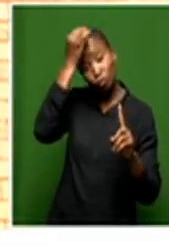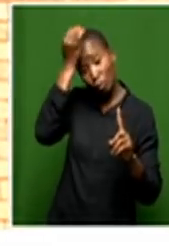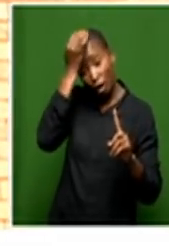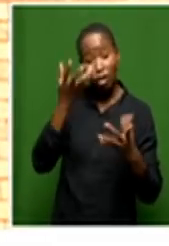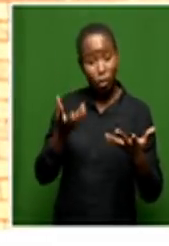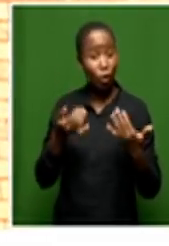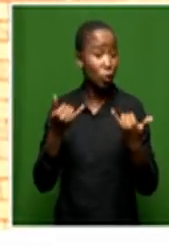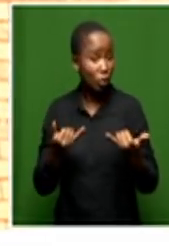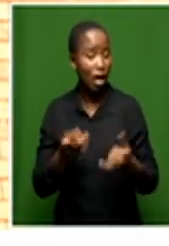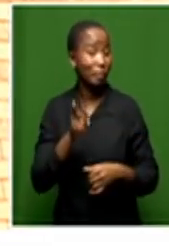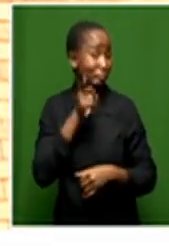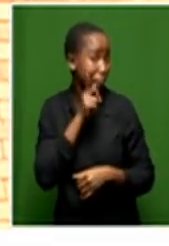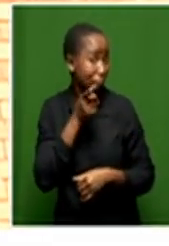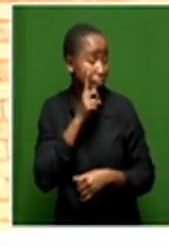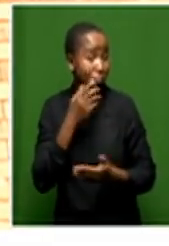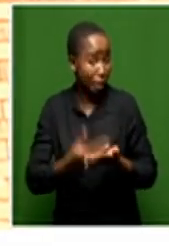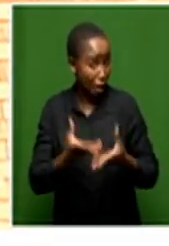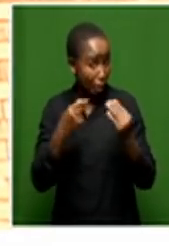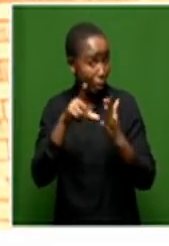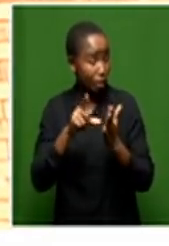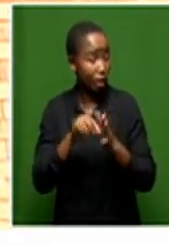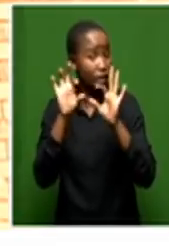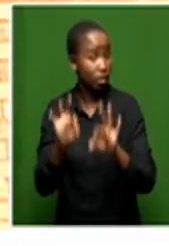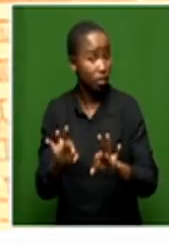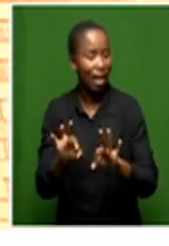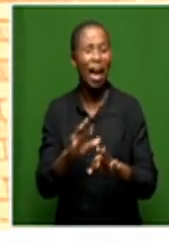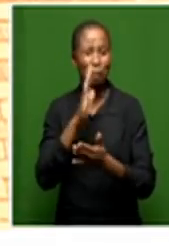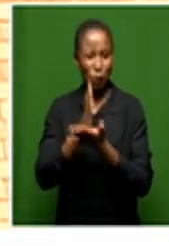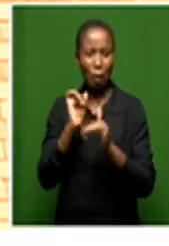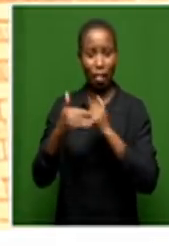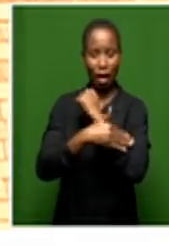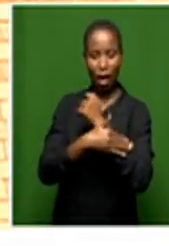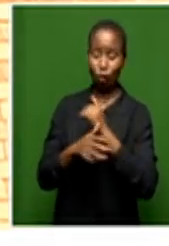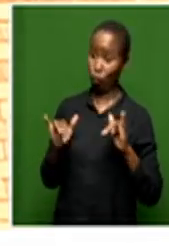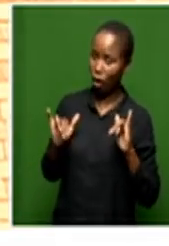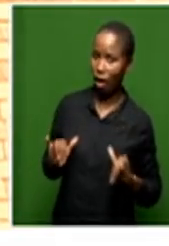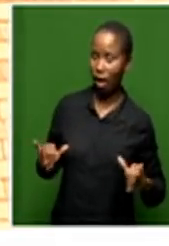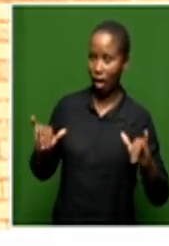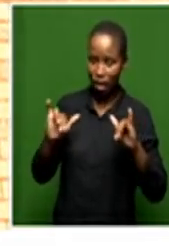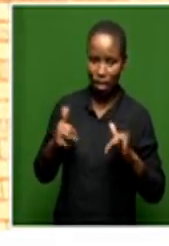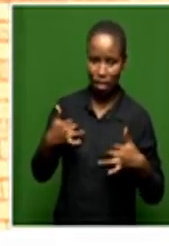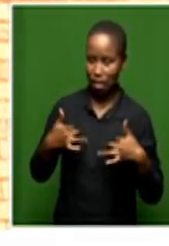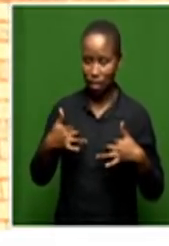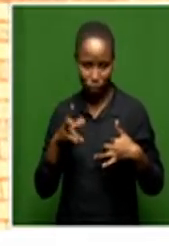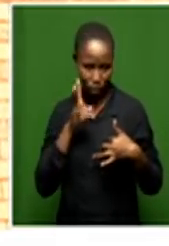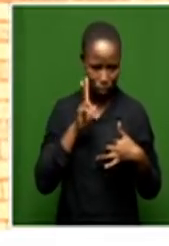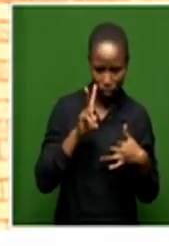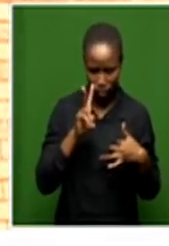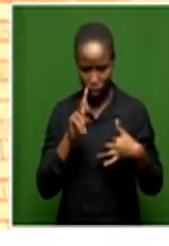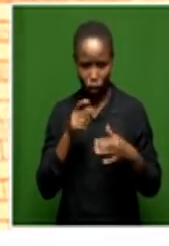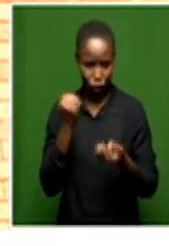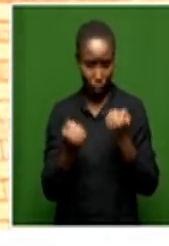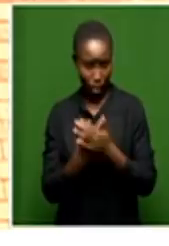whether that date will be set. I'm sure all eyes around the country are waiting in bated breath to see if the trial is going to commence